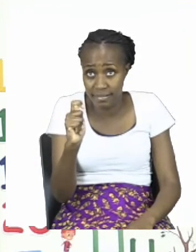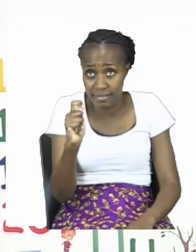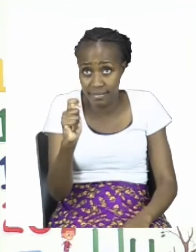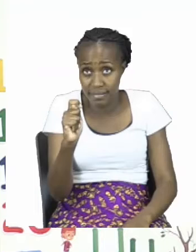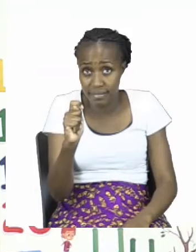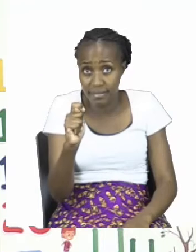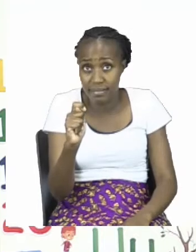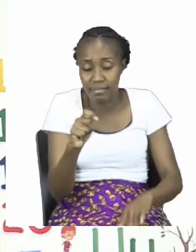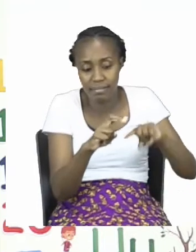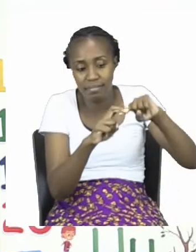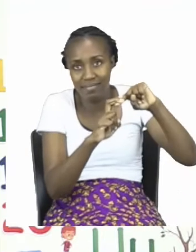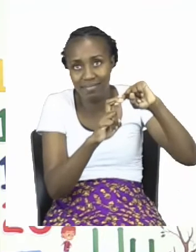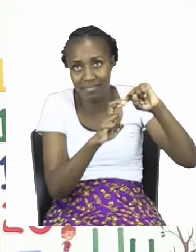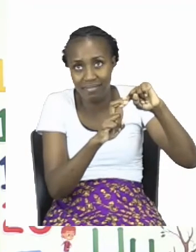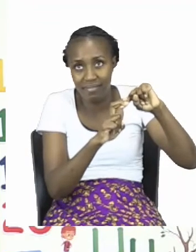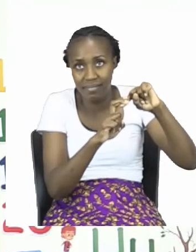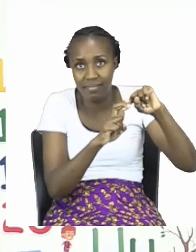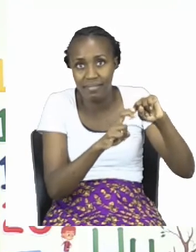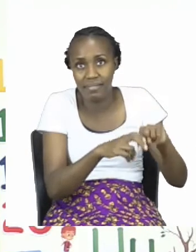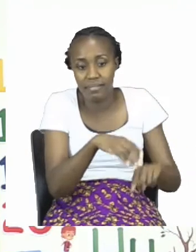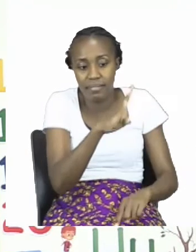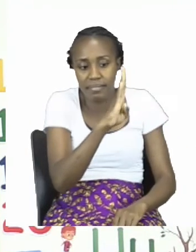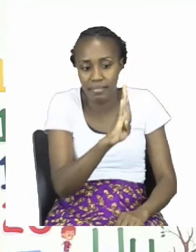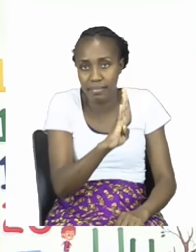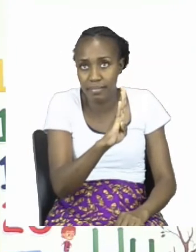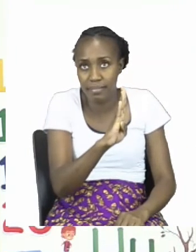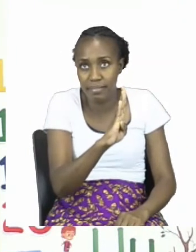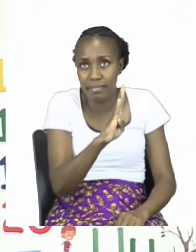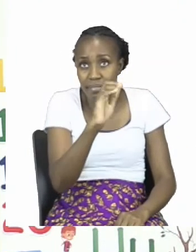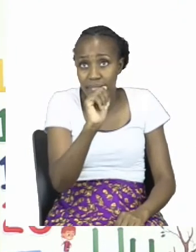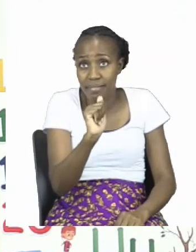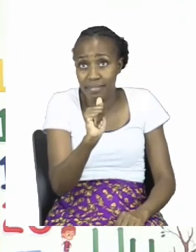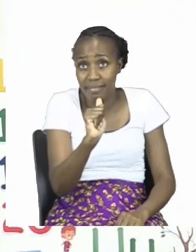B-A-T. Good job. Let's try it again.